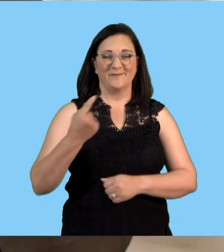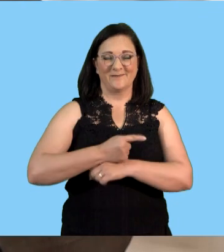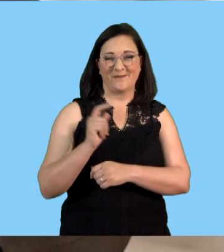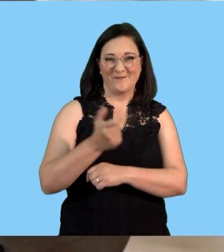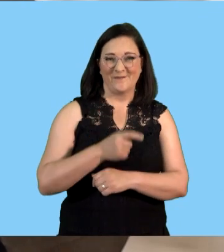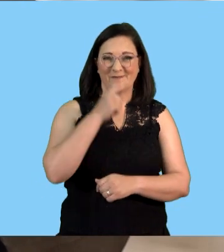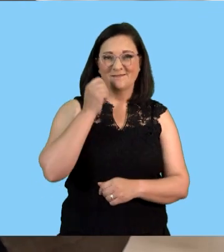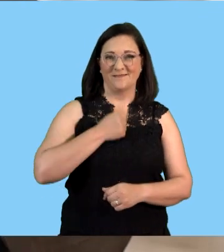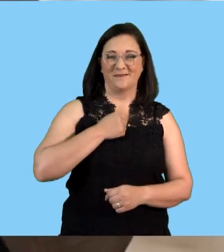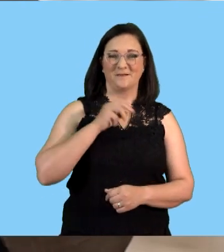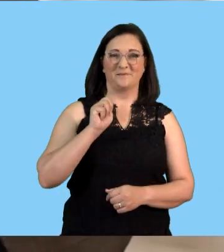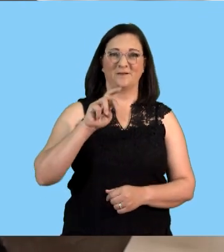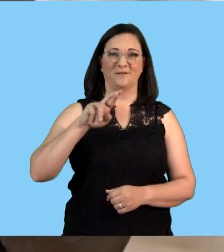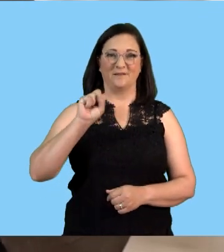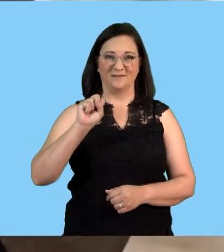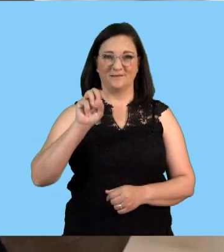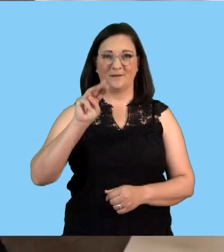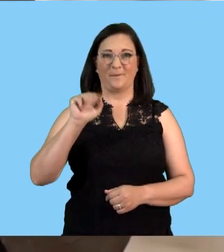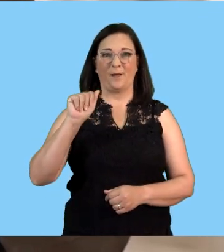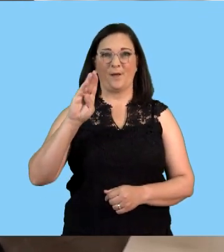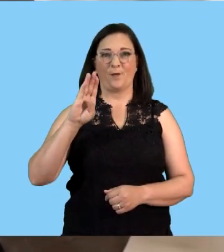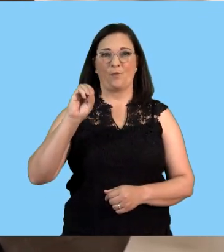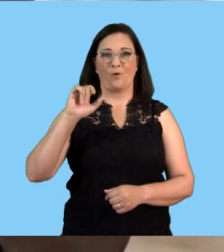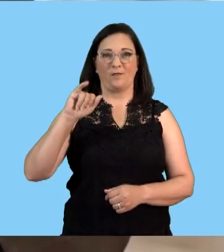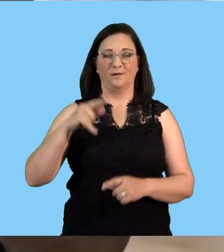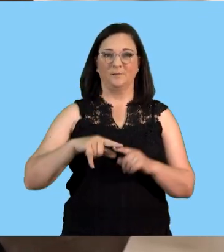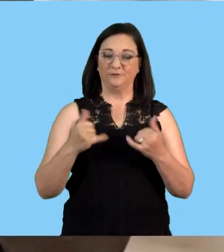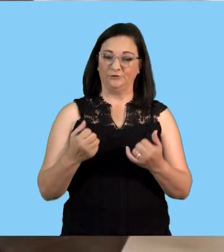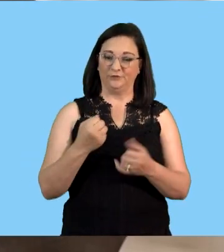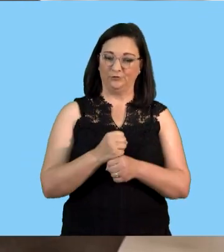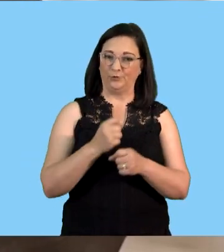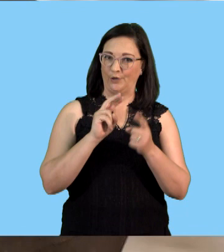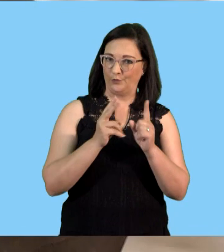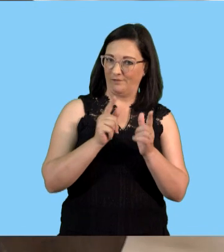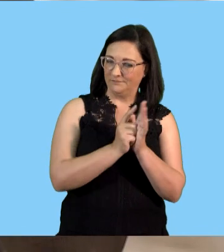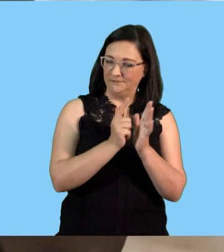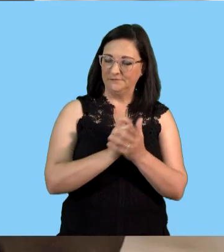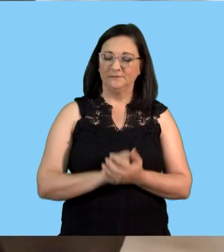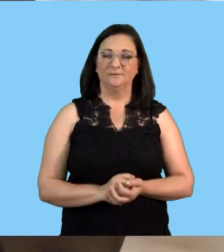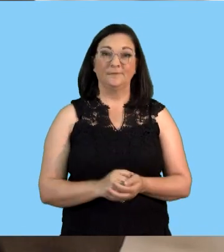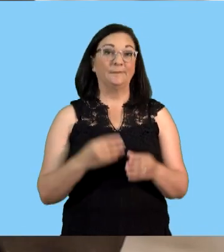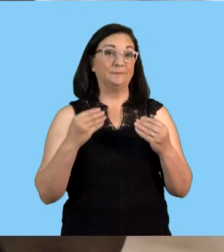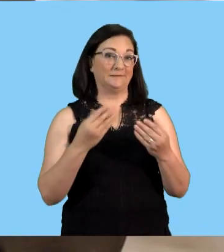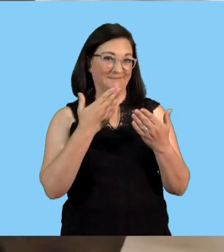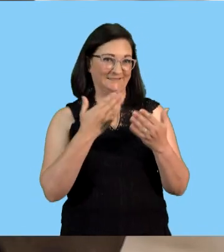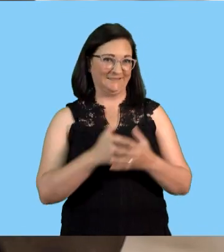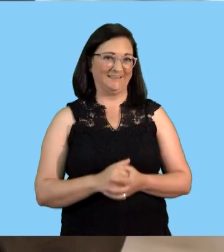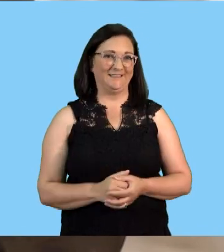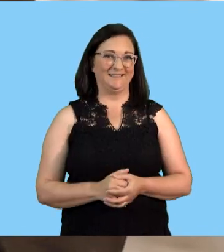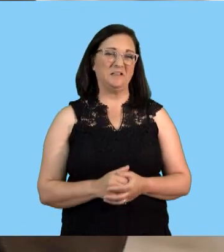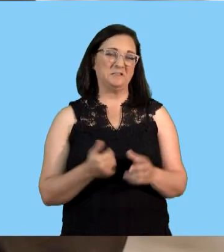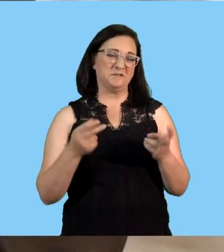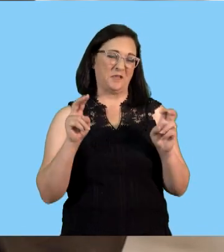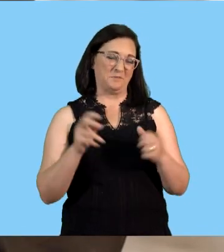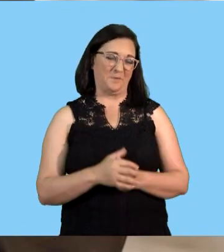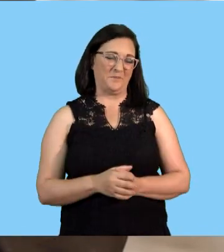Good day, everybody. My name is Ms. Mabue. I welcome you to today's grade 12 lessons. Business studies is the